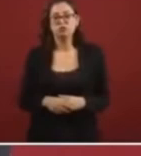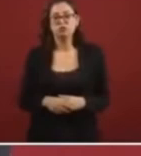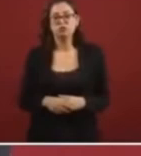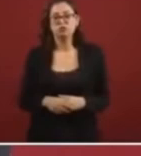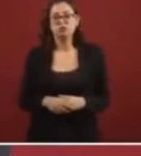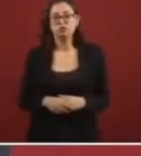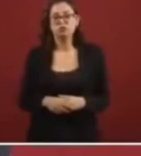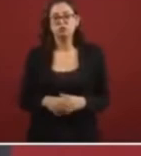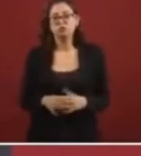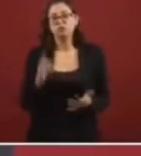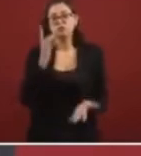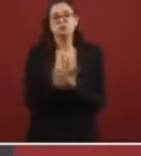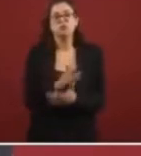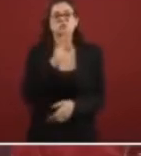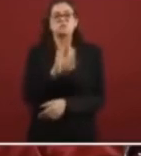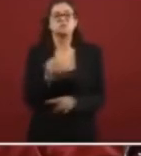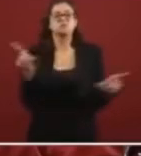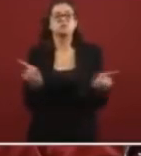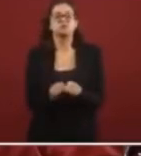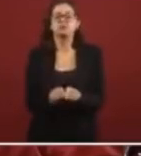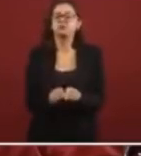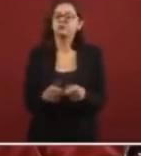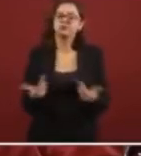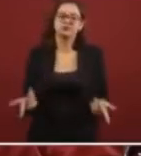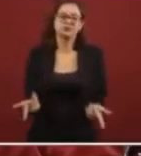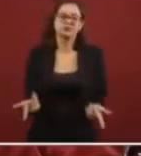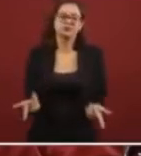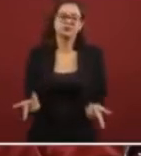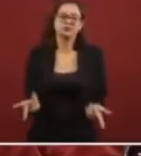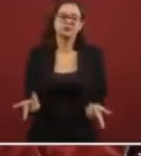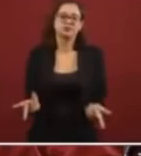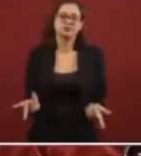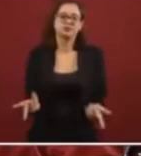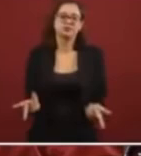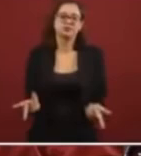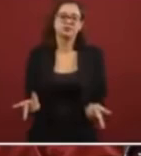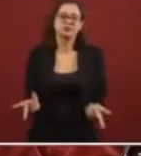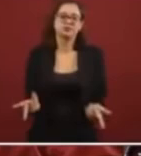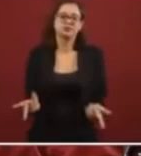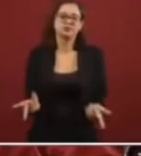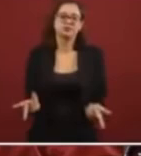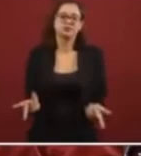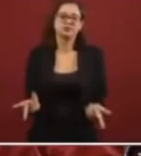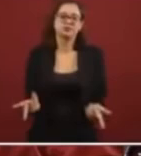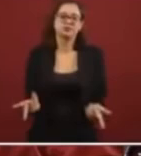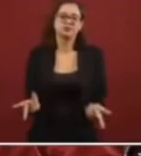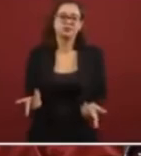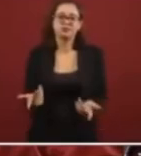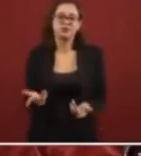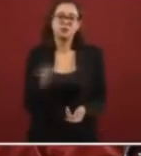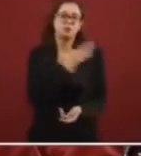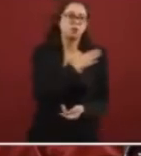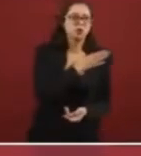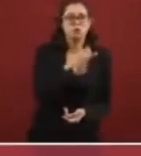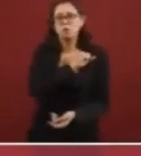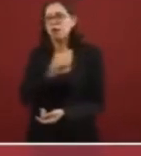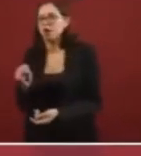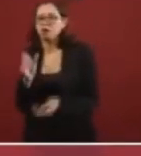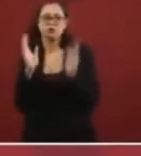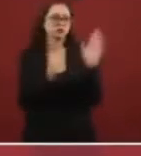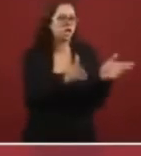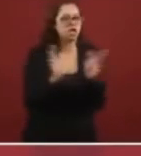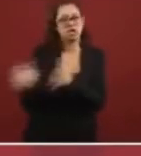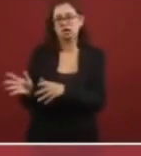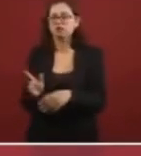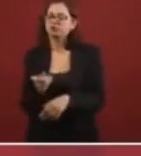be manipulated. Porque no es de buenos y malos. Because this is not a case of good versus bad. Aquí